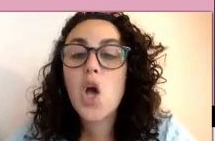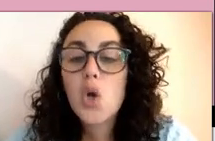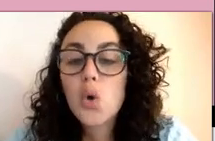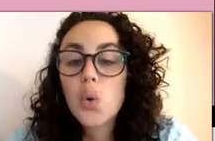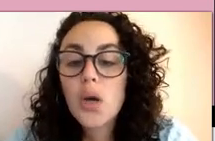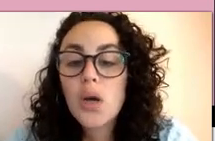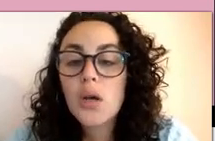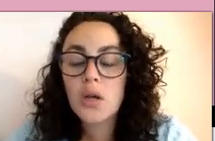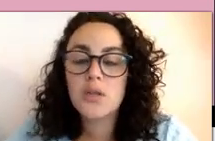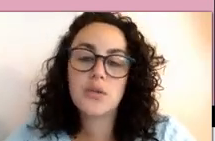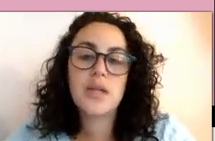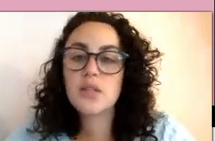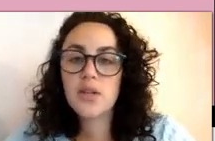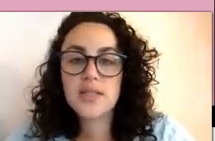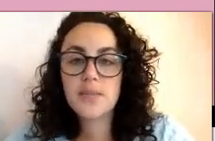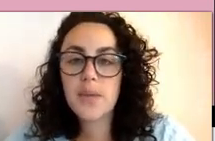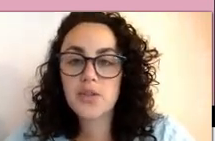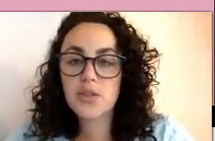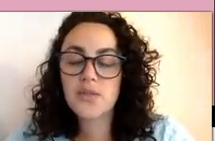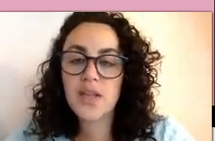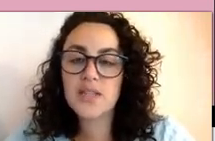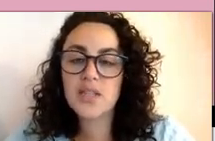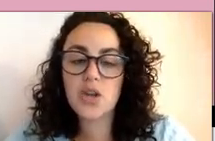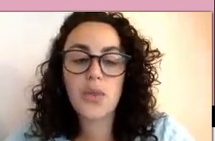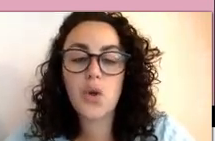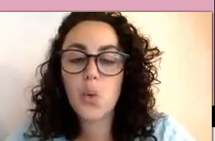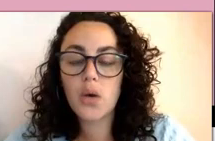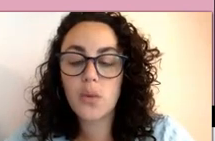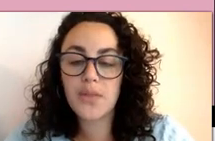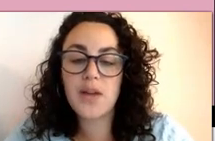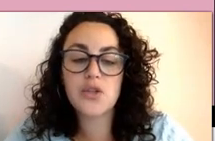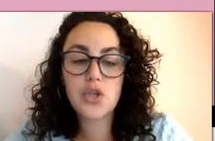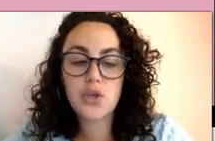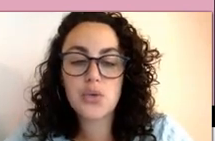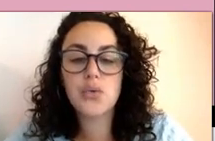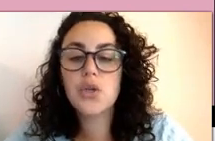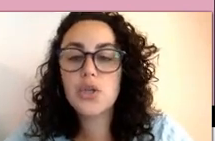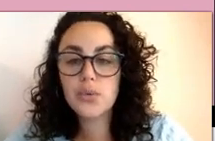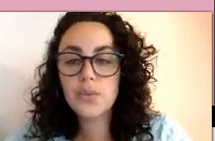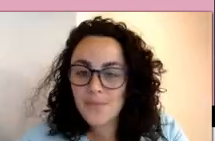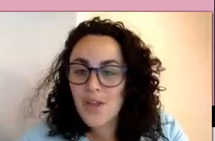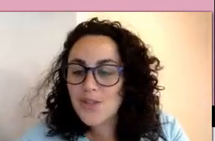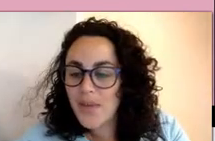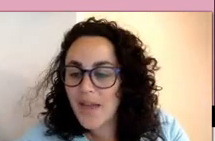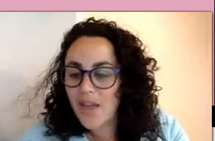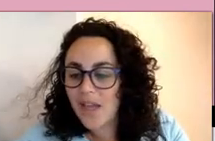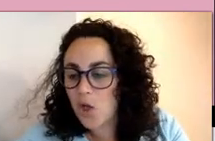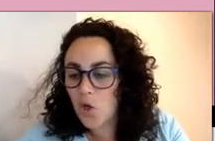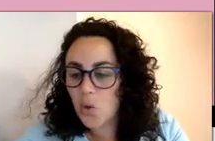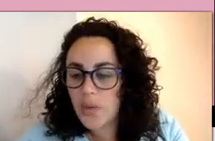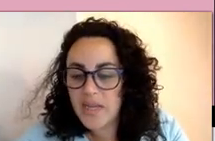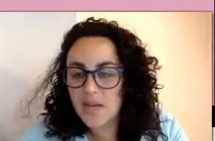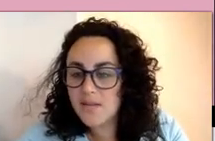as Q. So let's look at some pictures of things that start with Q, with the letters Q, U. So we have